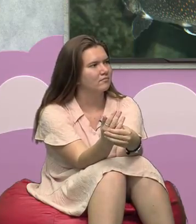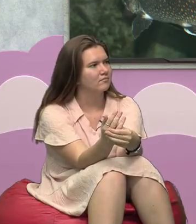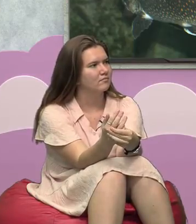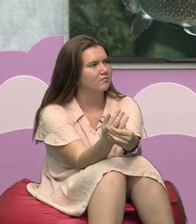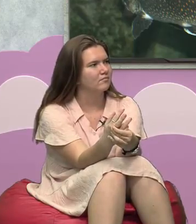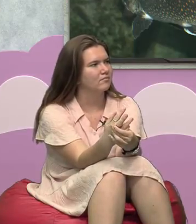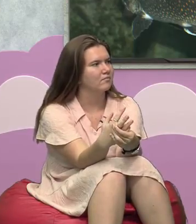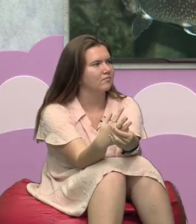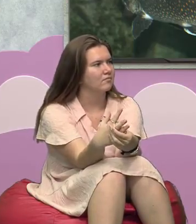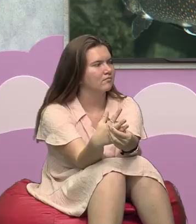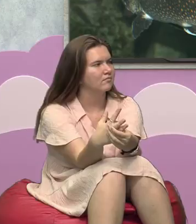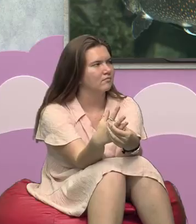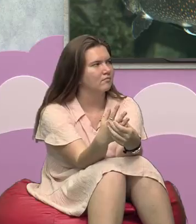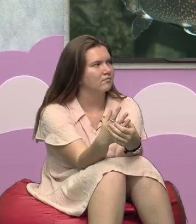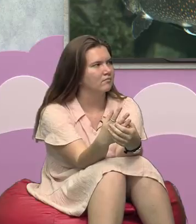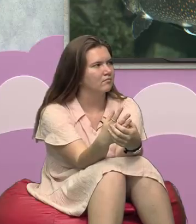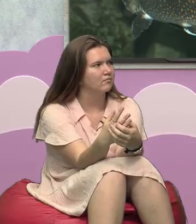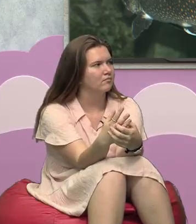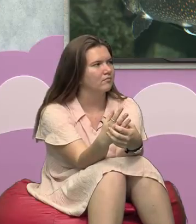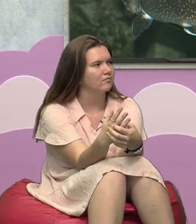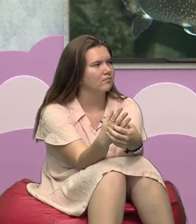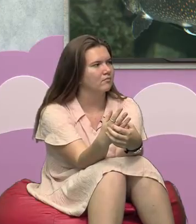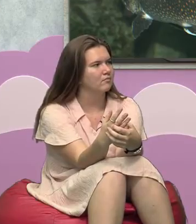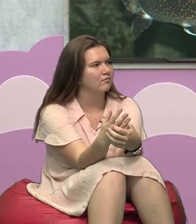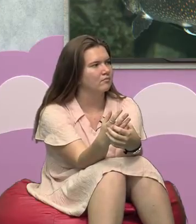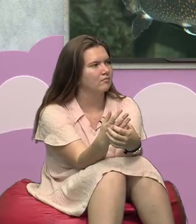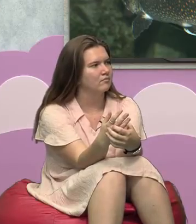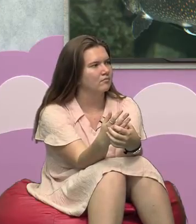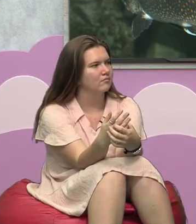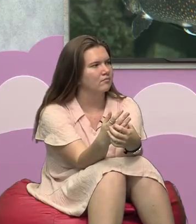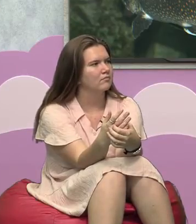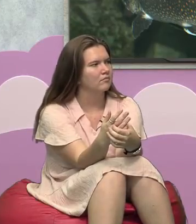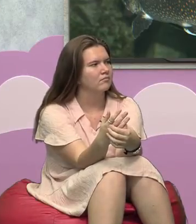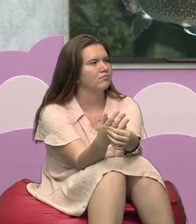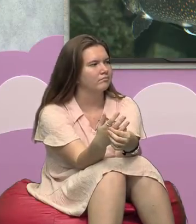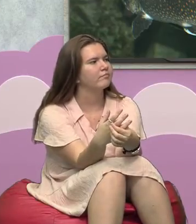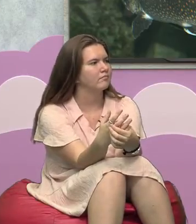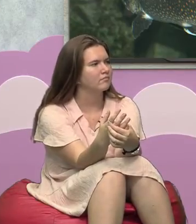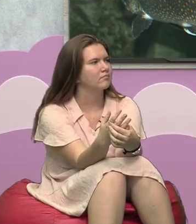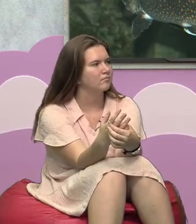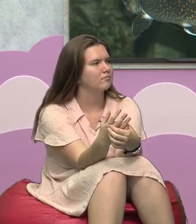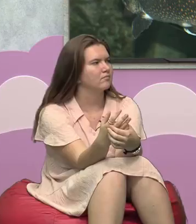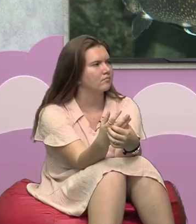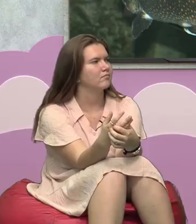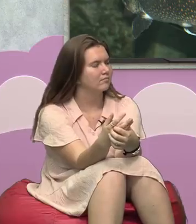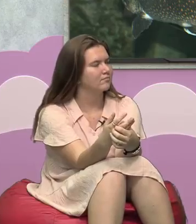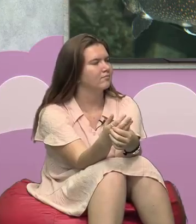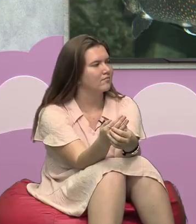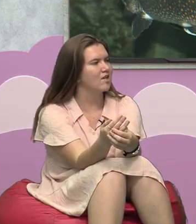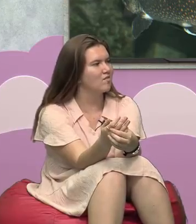standing up or grabbing your yoga mat, you can just sit on like a pillow or something and like do